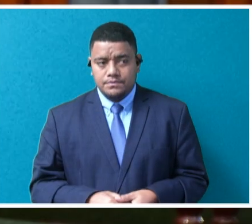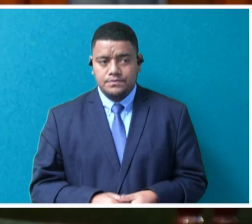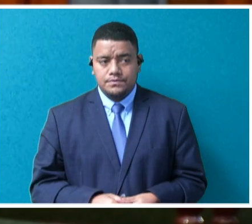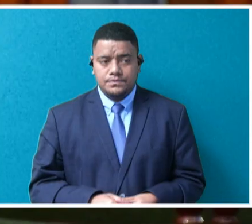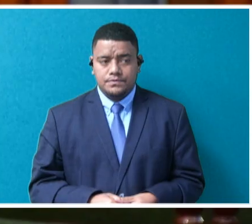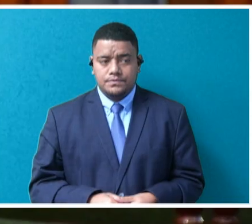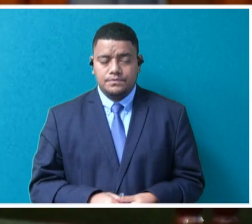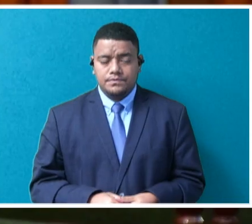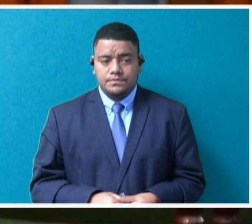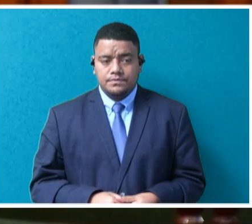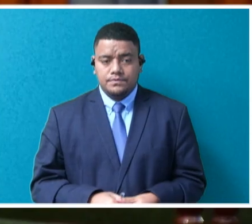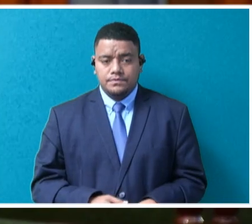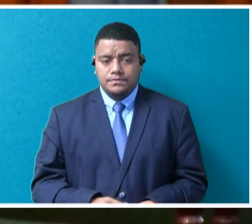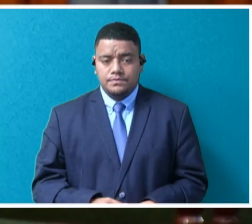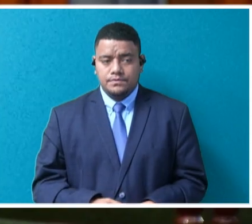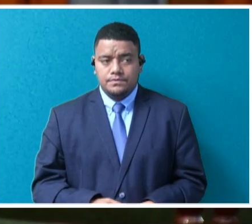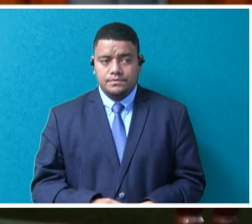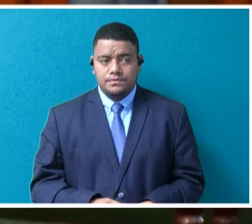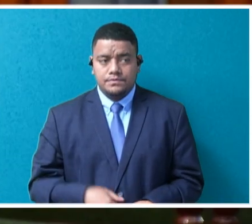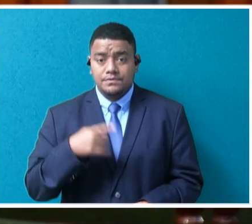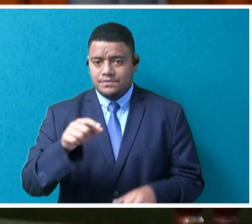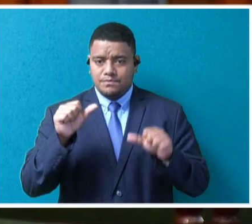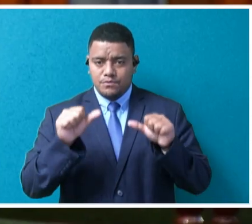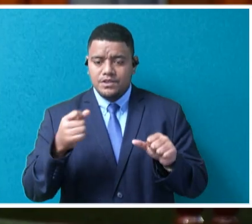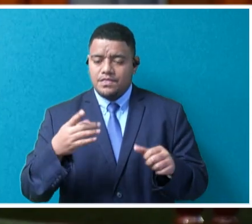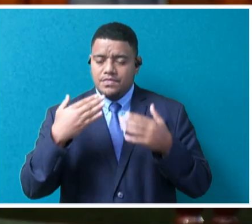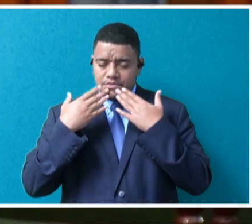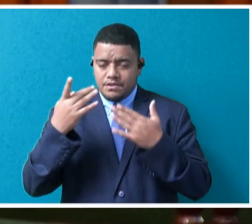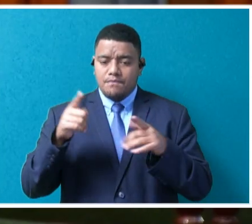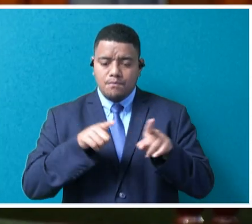Honorable Speaker, sir, His Excellency the President and his most